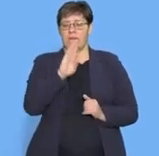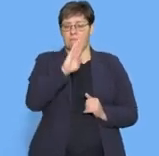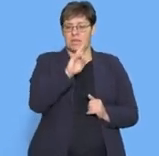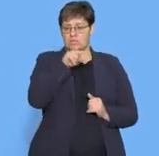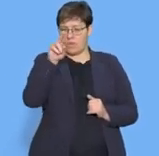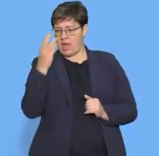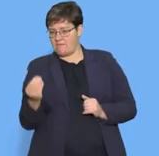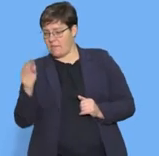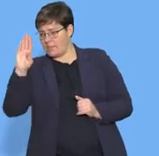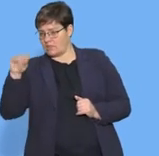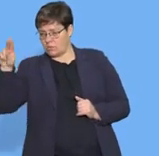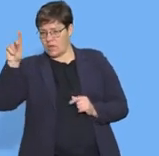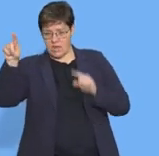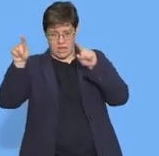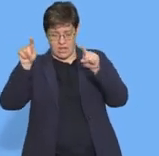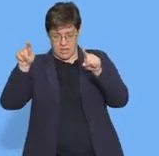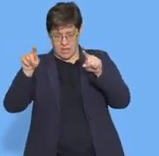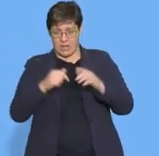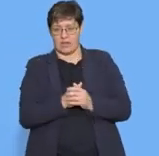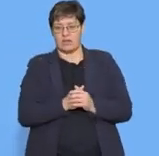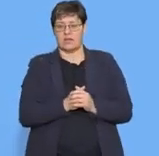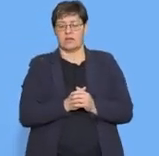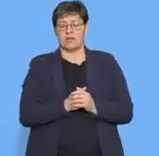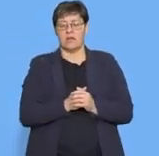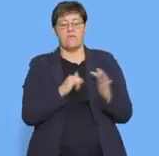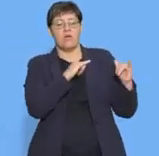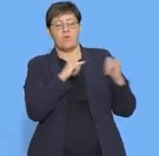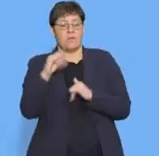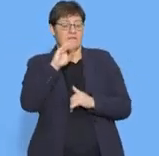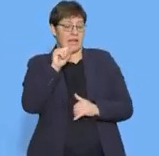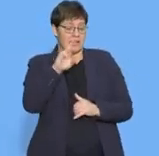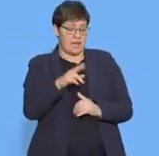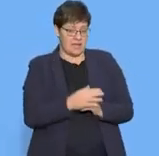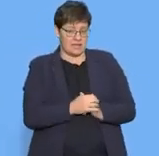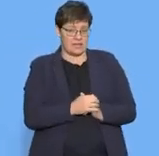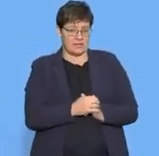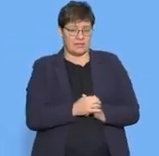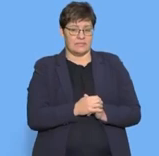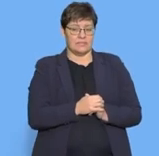we've got a B squared here and we've got a B squared here. So we're going to try and take out a common factor from these two terms.